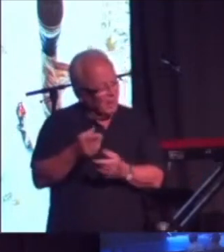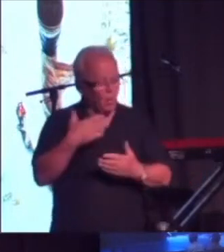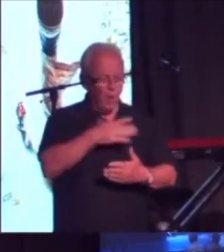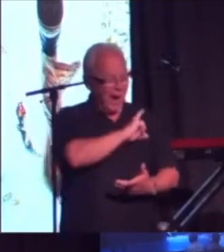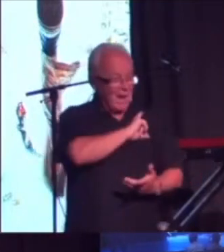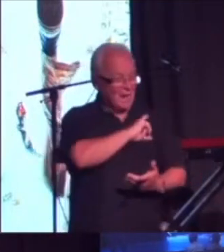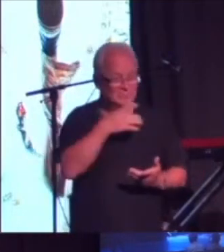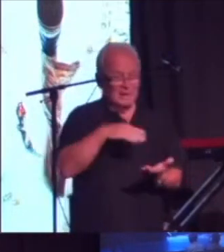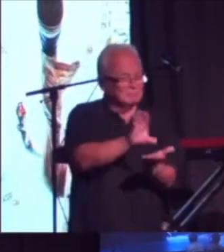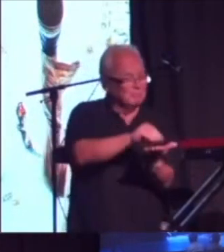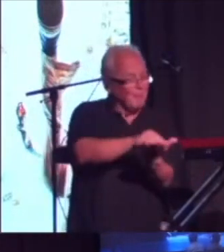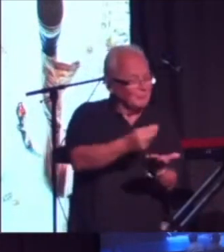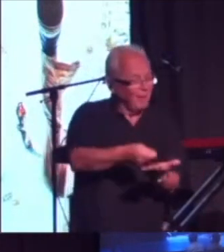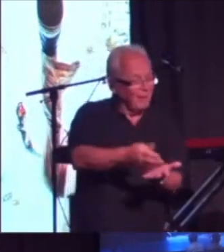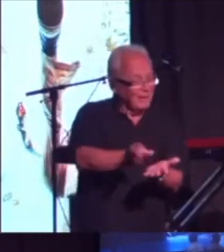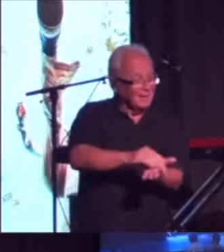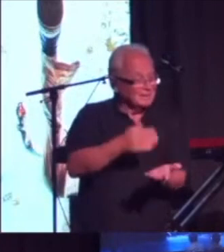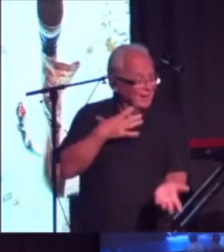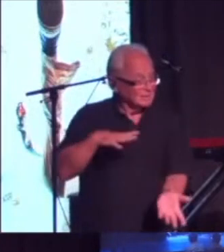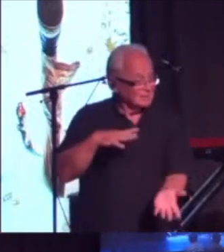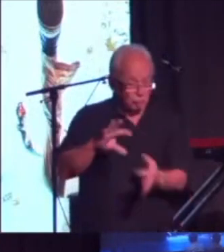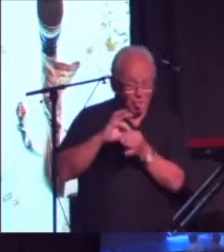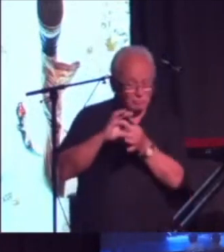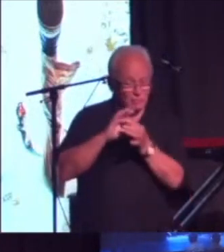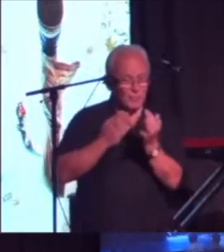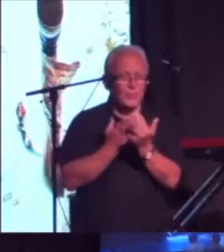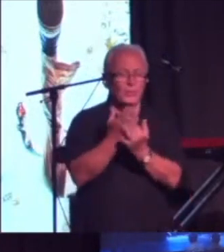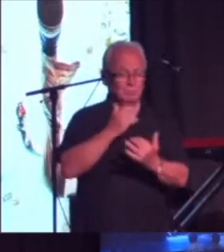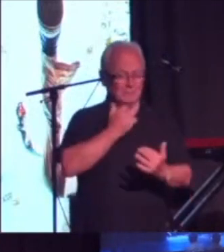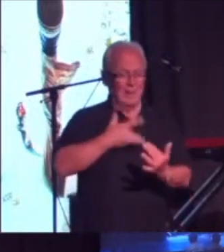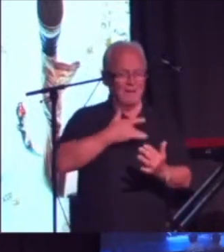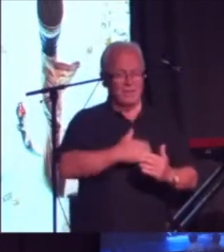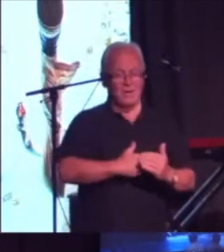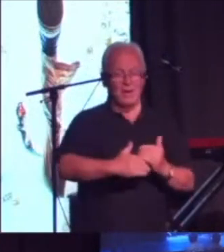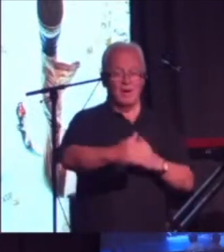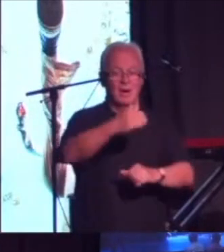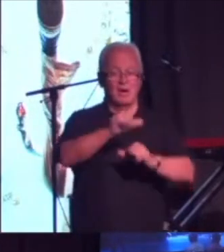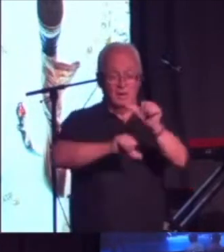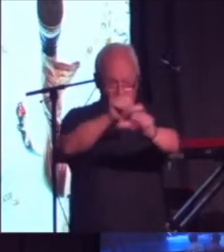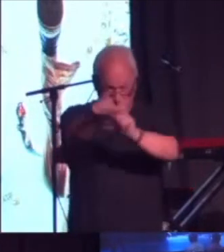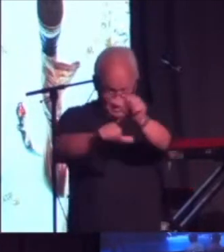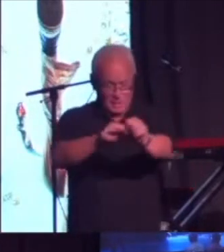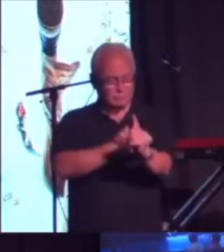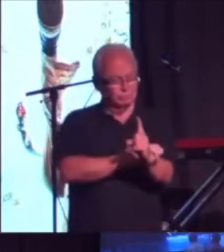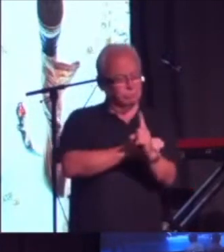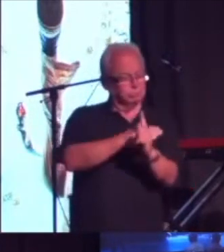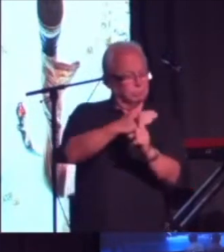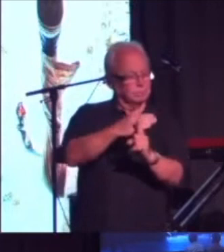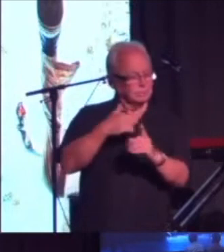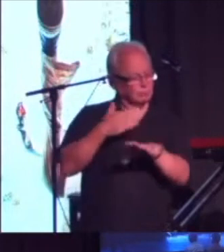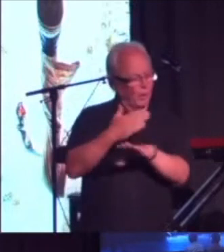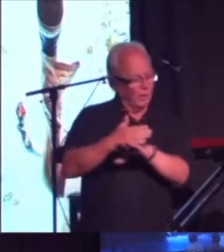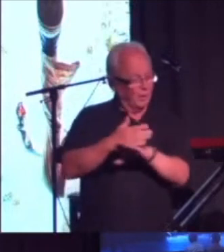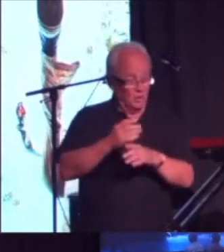have a job, to have a career, to climb the ladder, to get through life. These relationships are different. They're useful to you because they take us